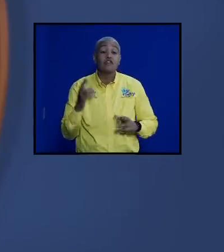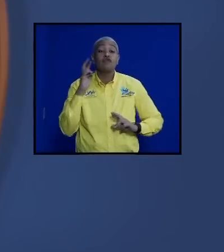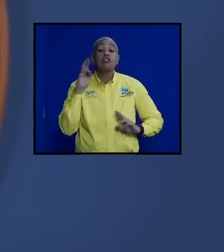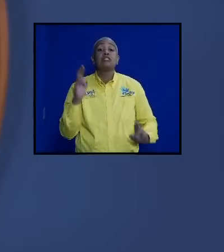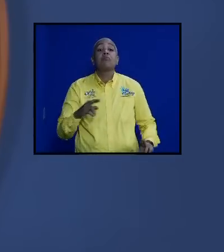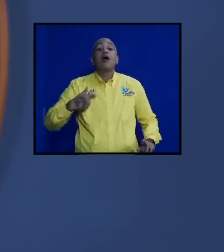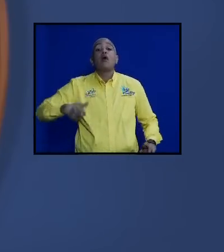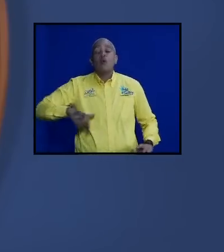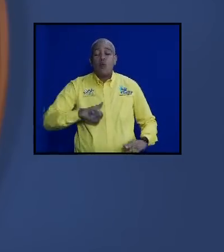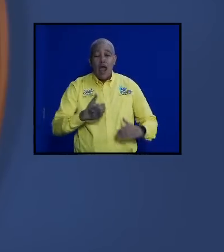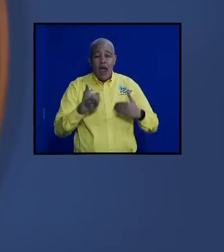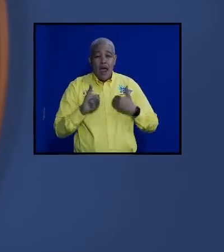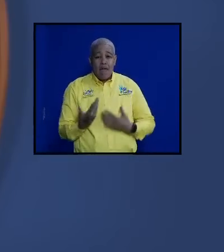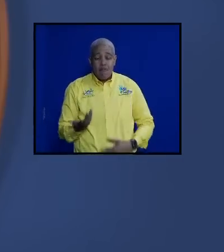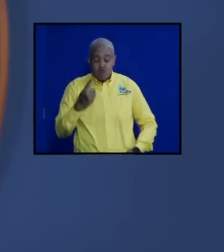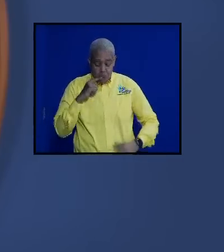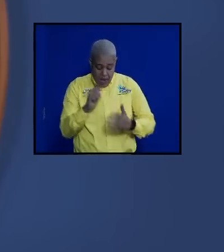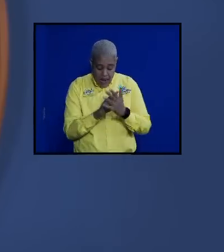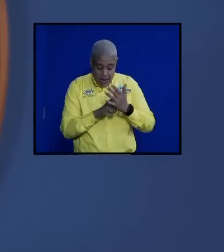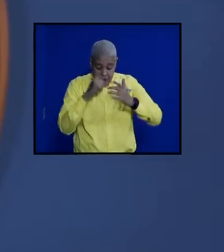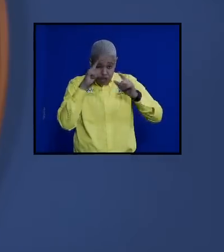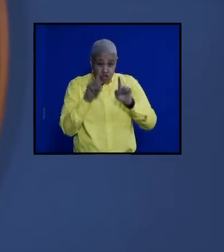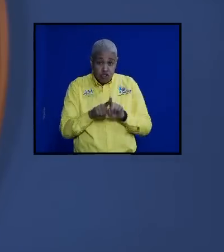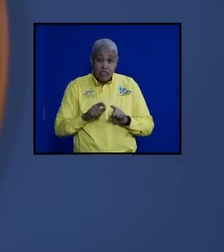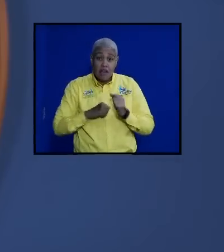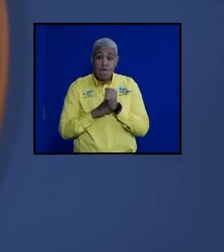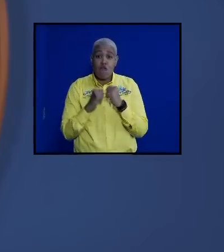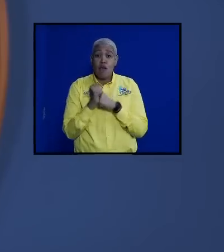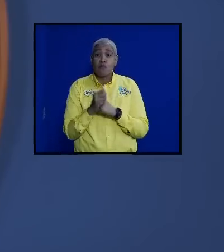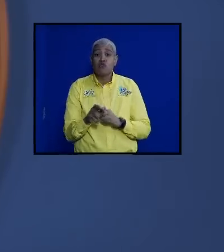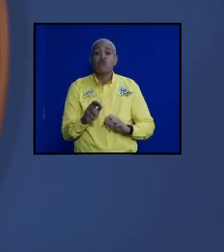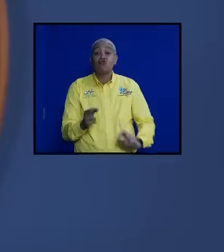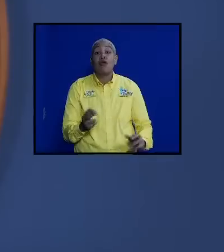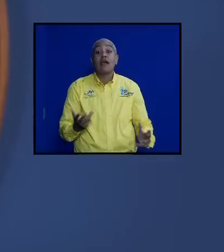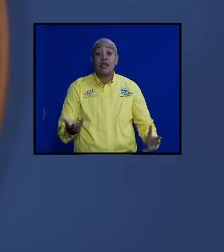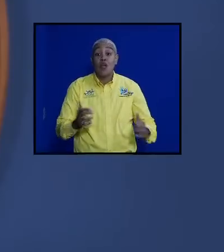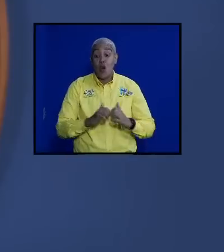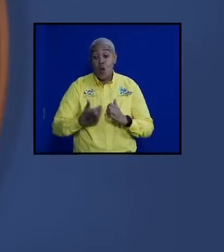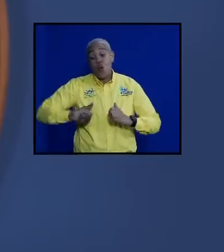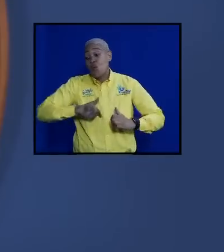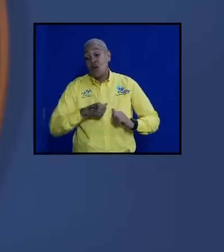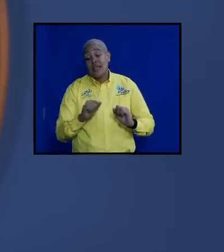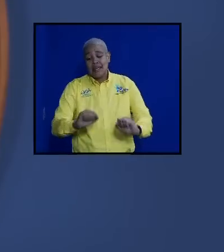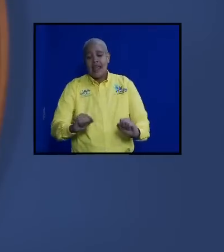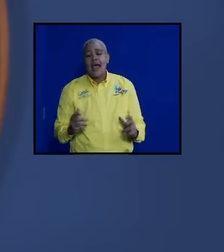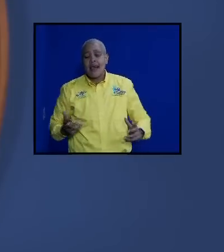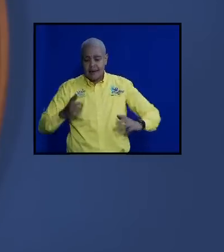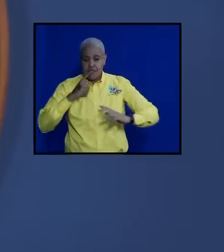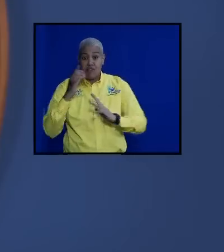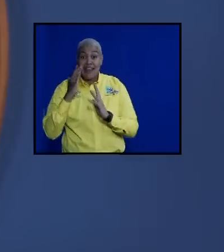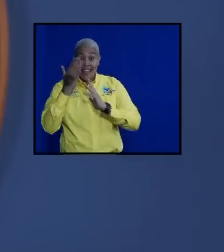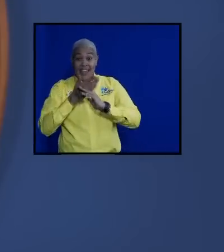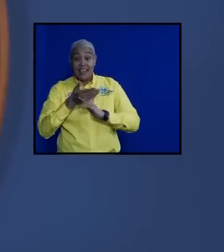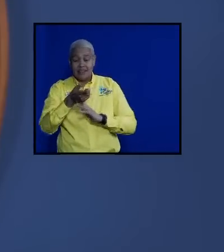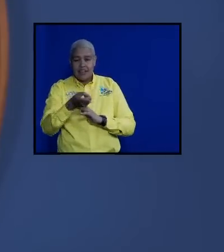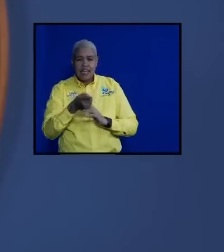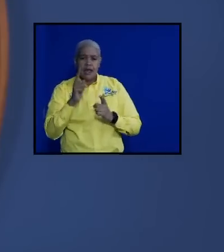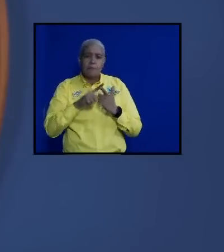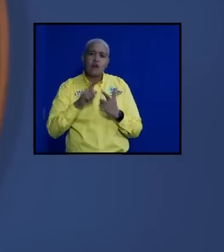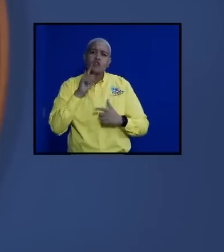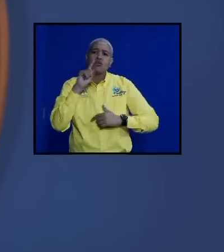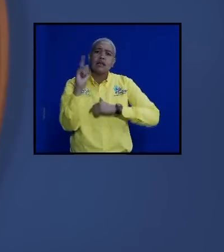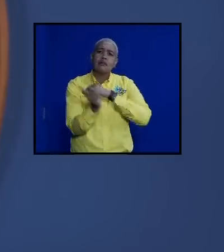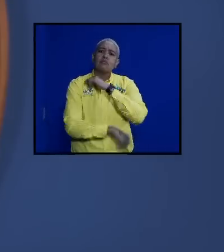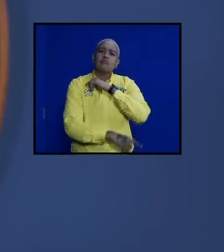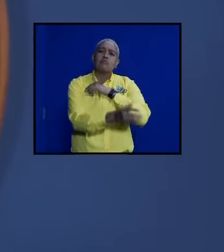we have legal treaties and frameworks in which we can interdict and prosecute